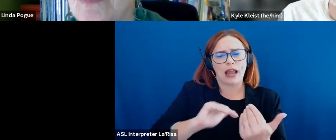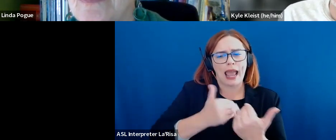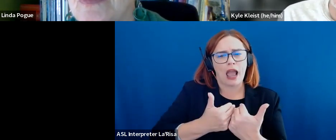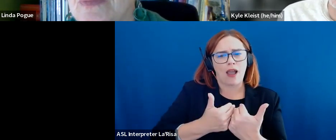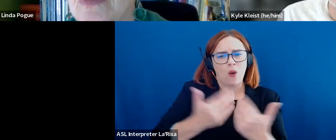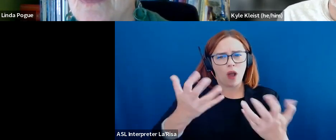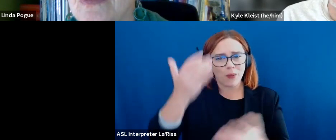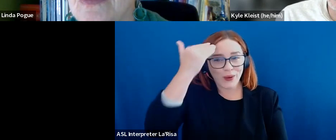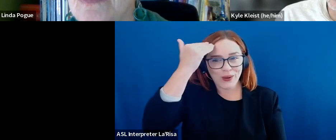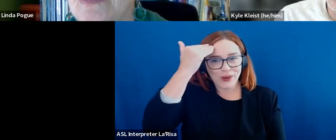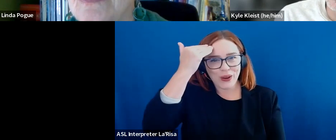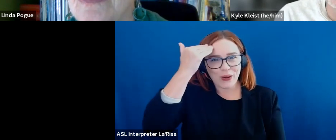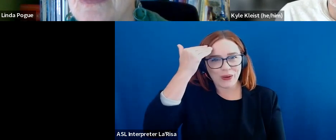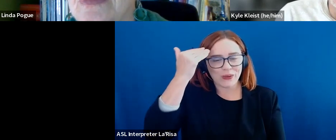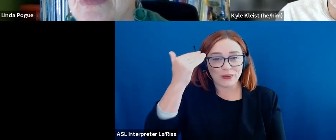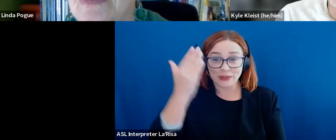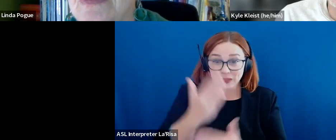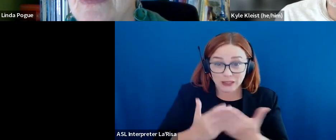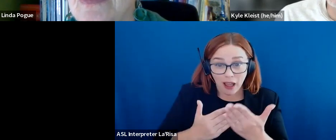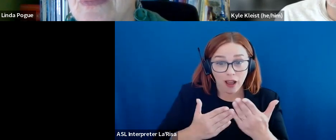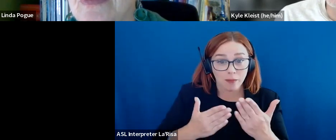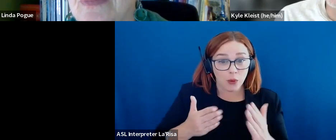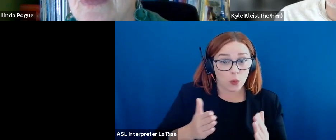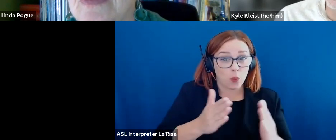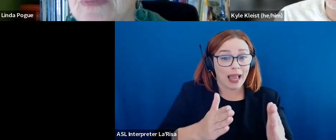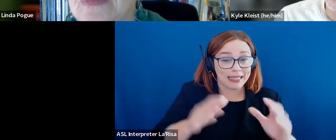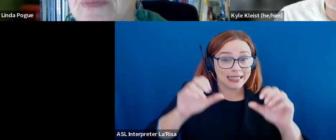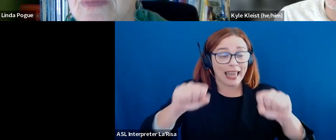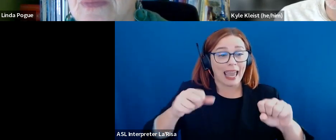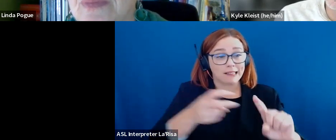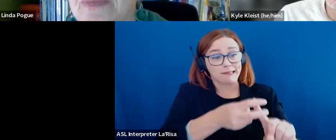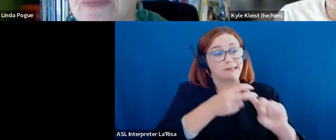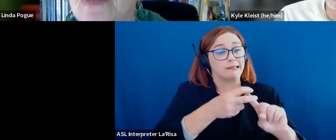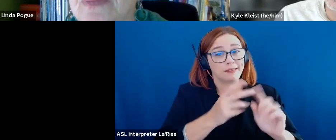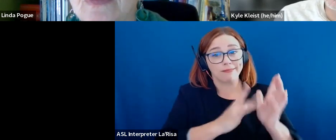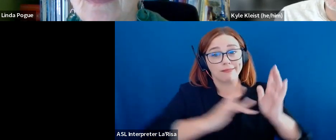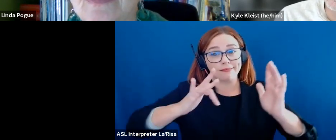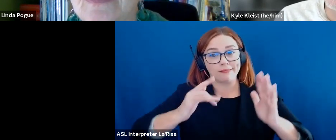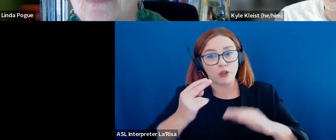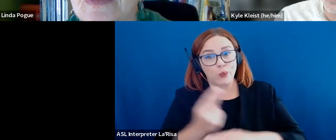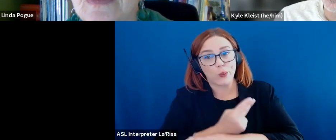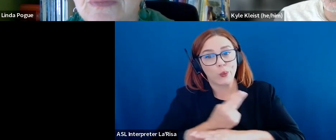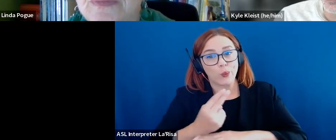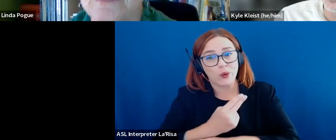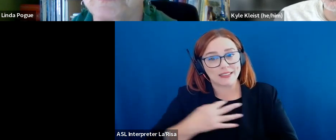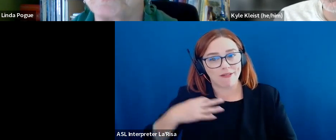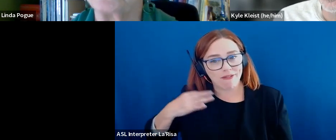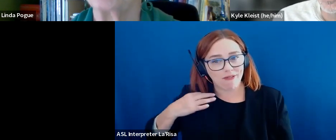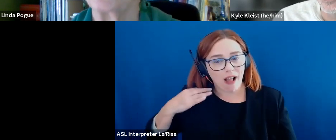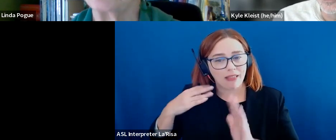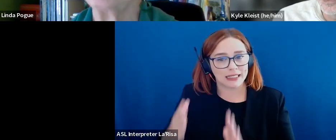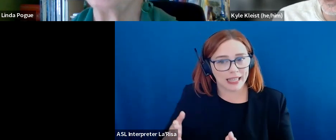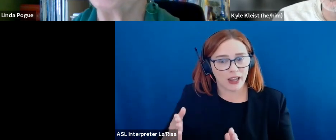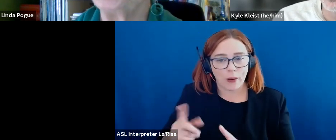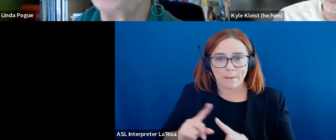some of the ways that we could use volunteers that we haven't? One of the things that I've always impressed